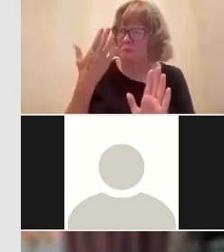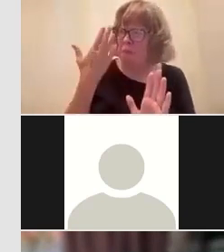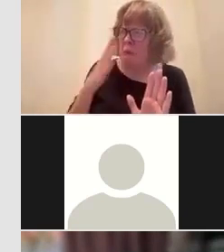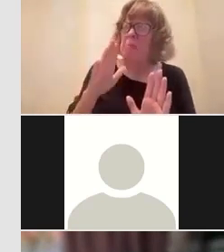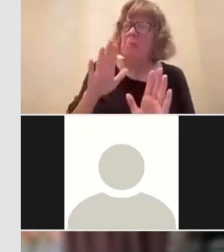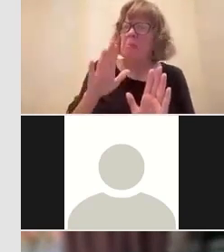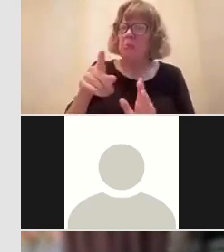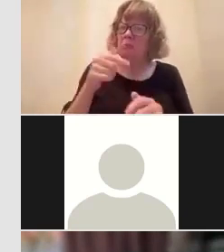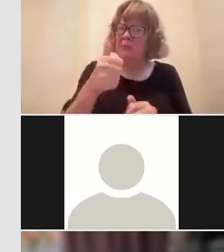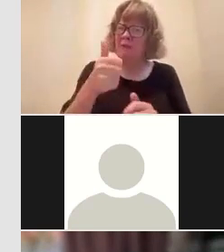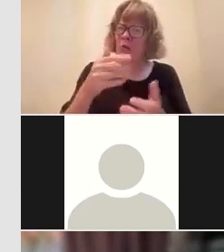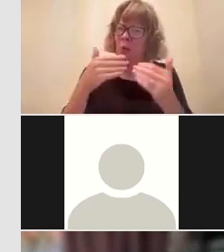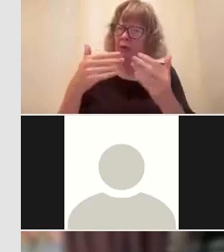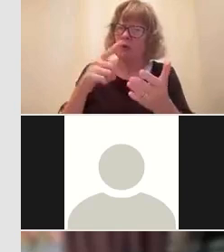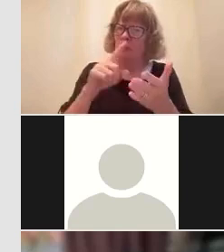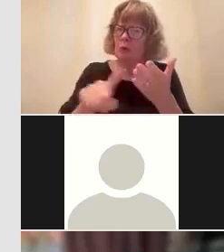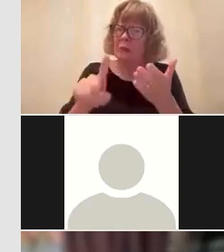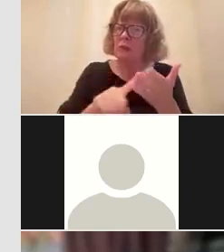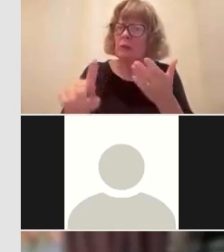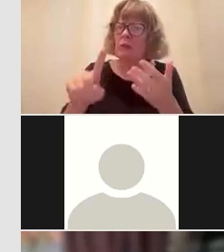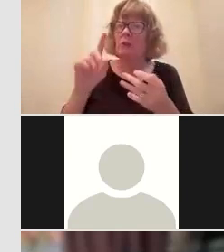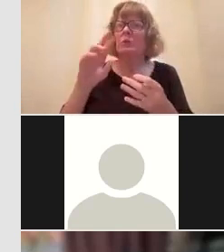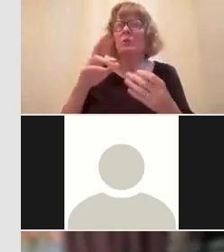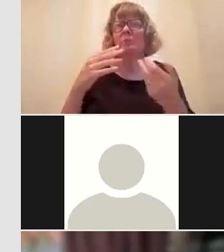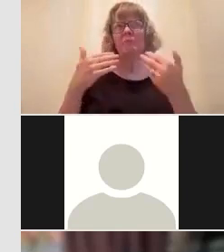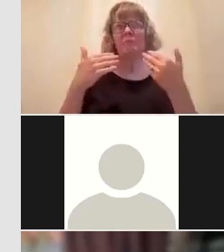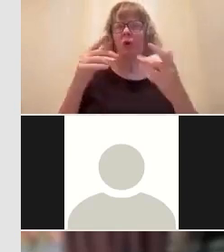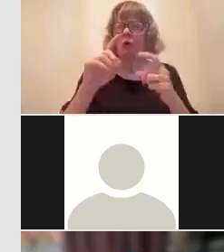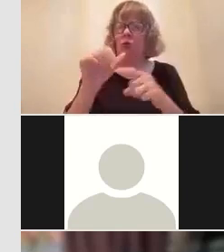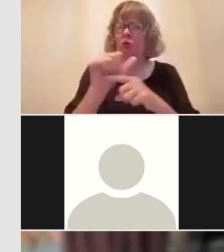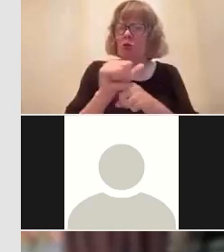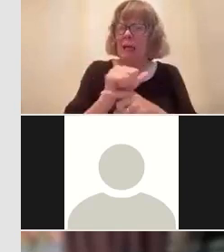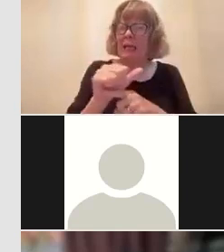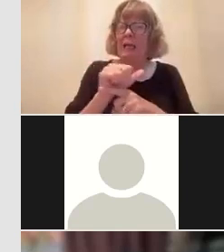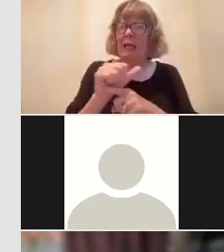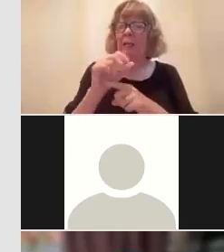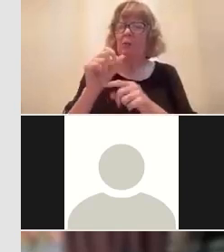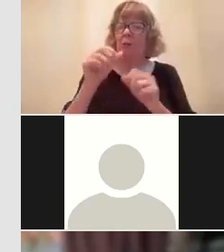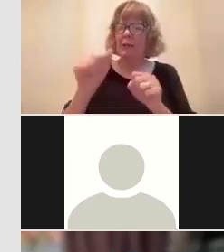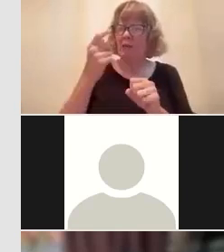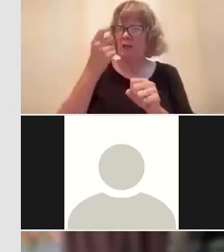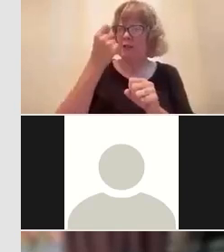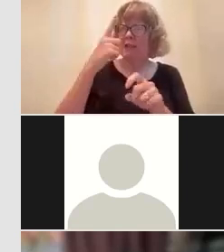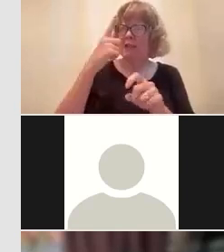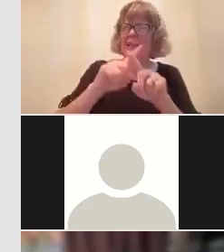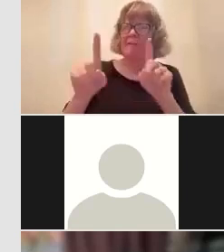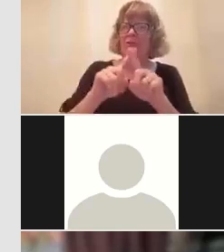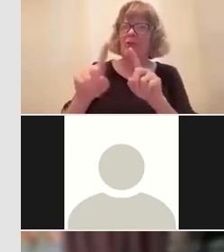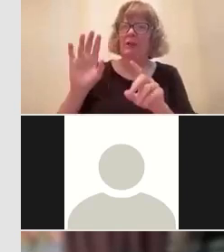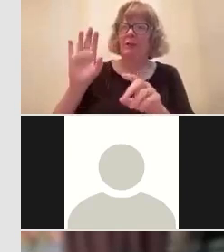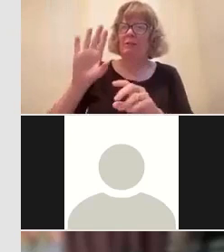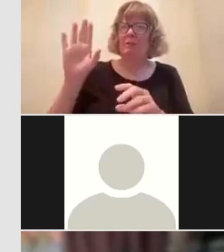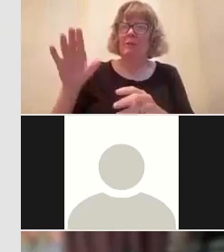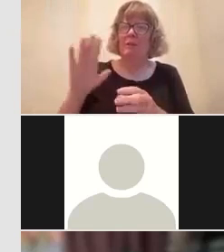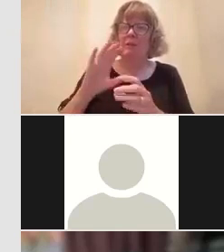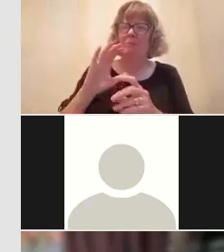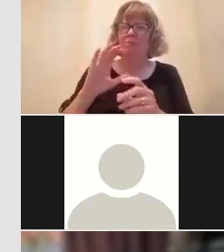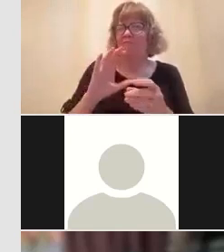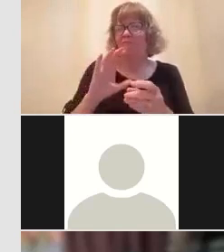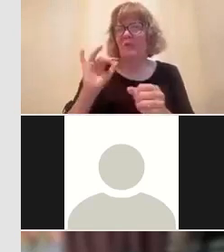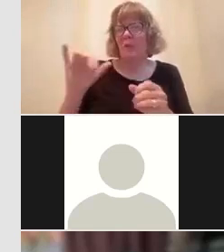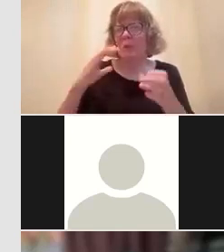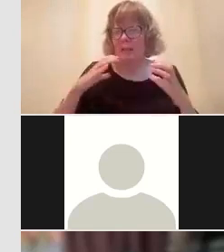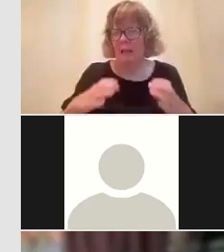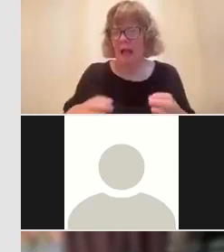research. Attend trainings or events that encompass various types of clients or intersections. And of